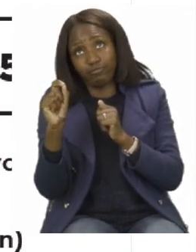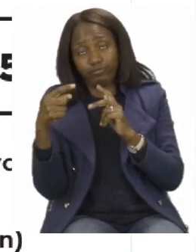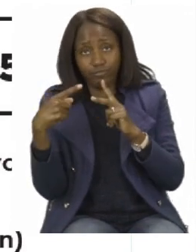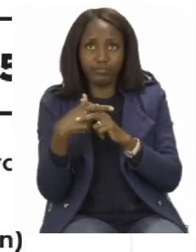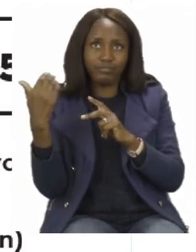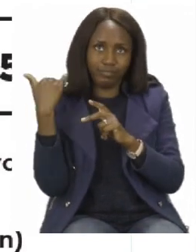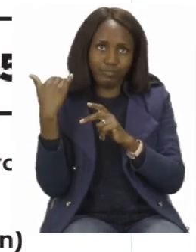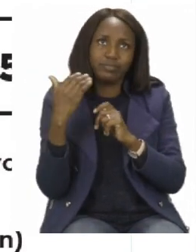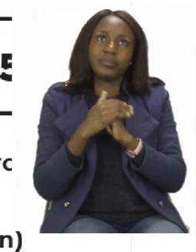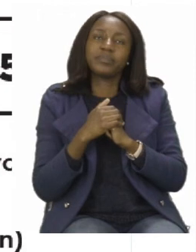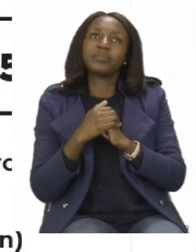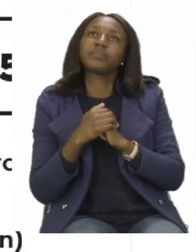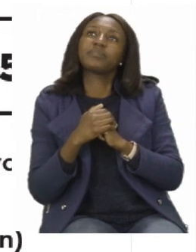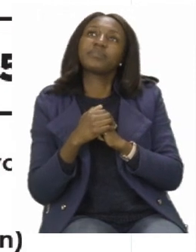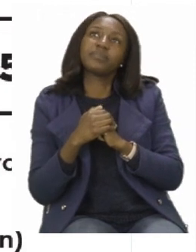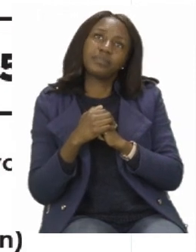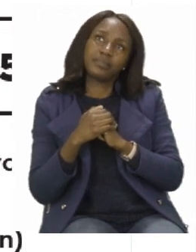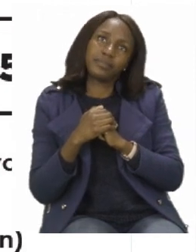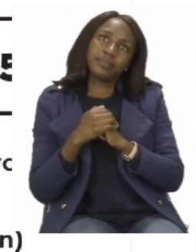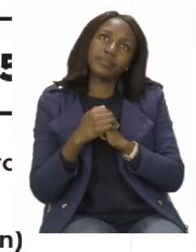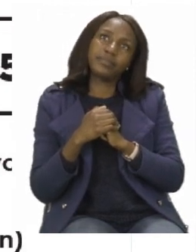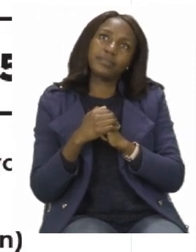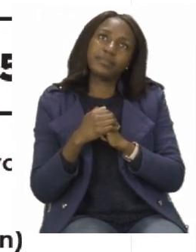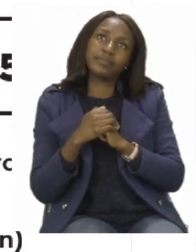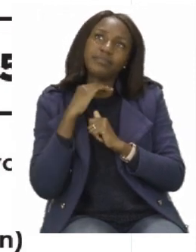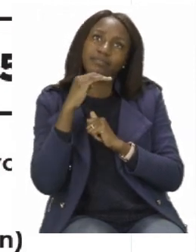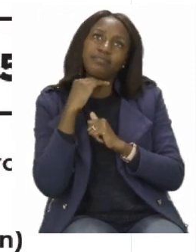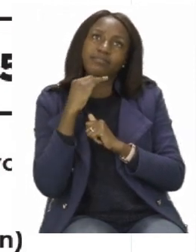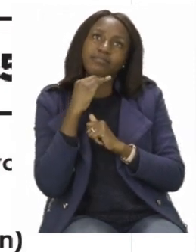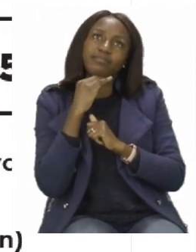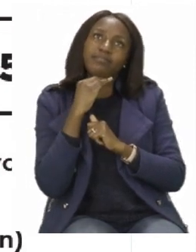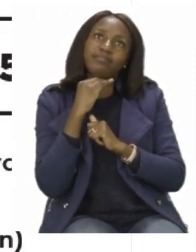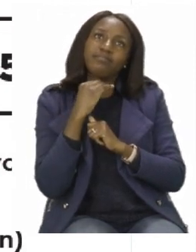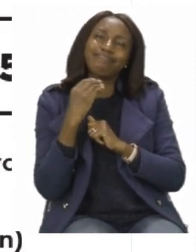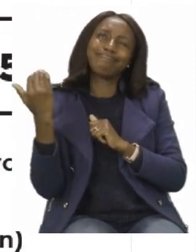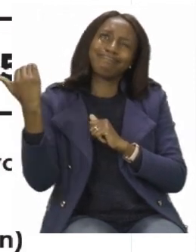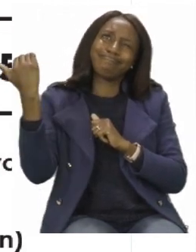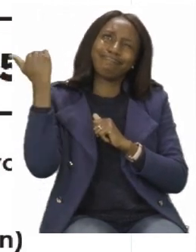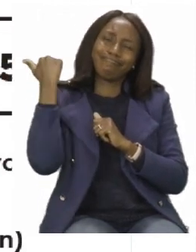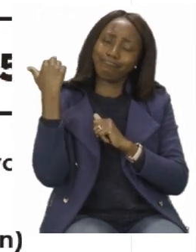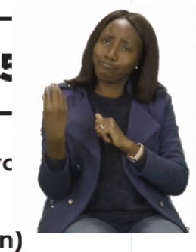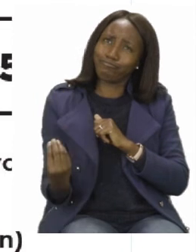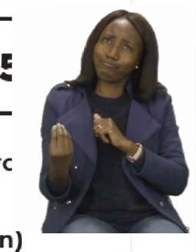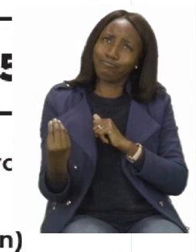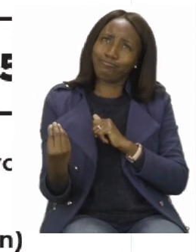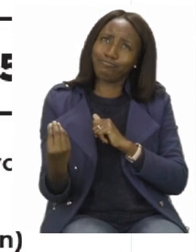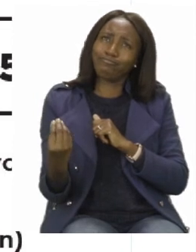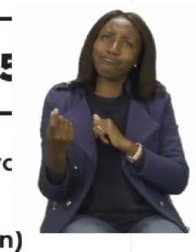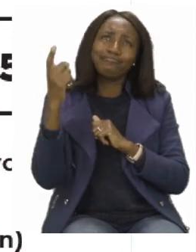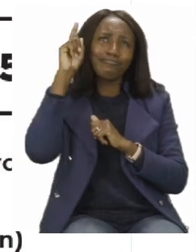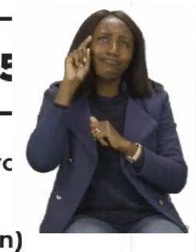them. So, the story goes as follows. When I was a child,